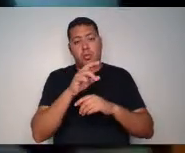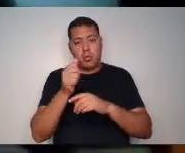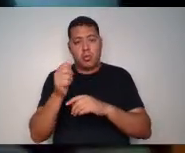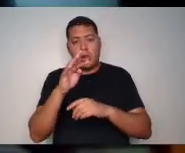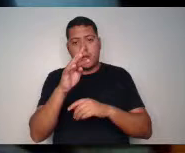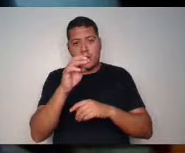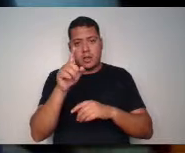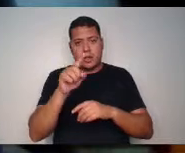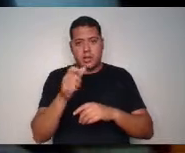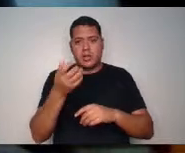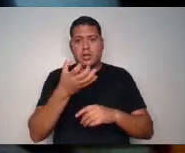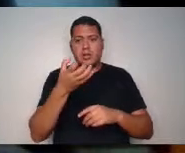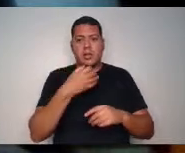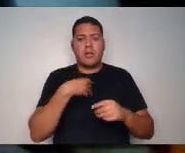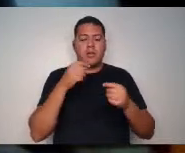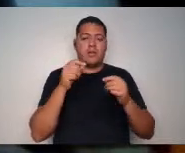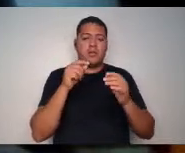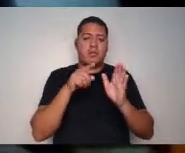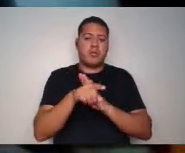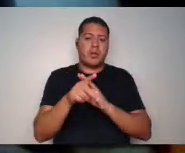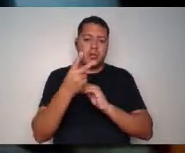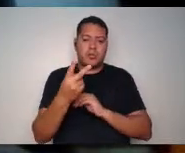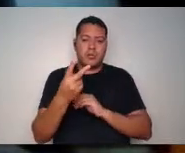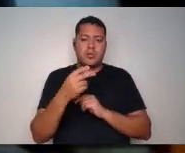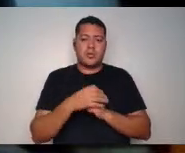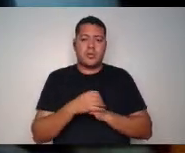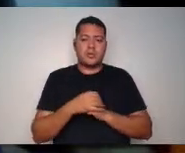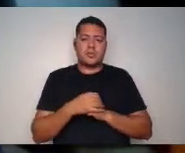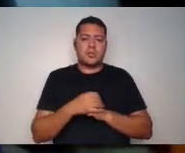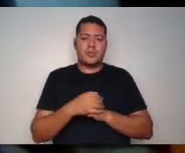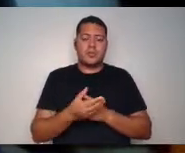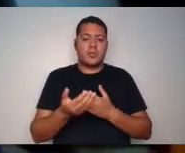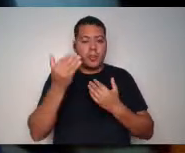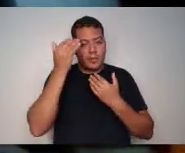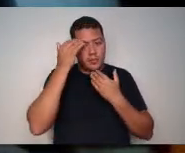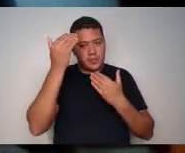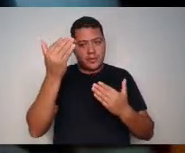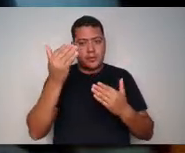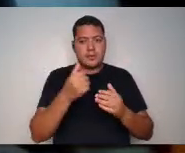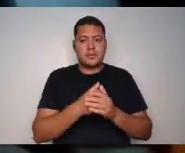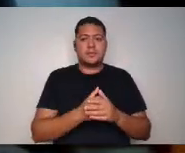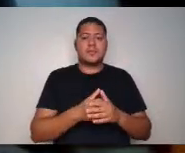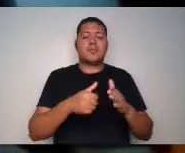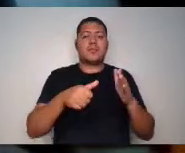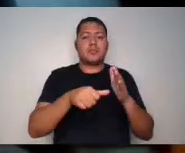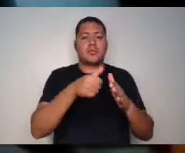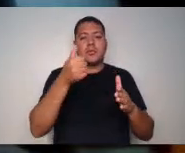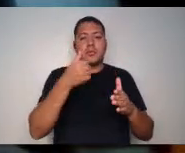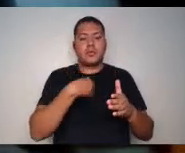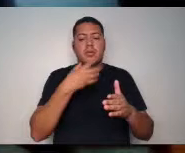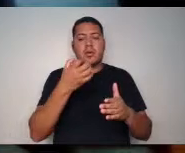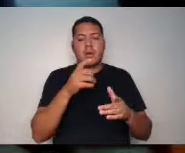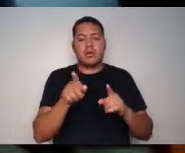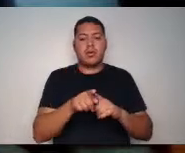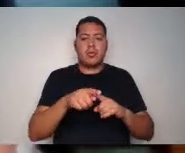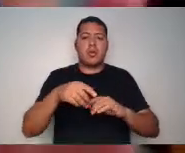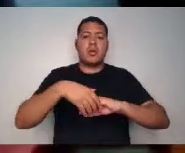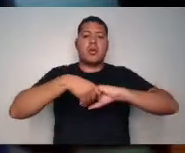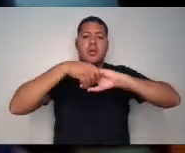if she prefers, no, I can do this. I can do it this way. Thank you very much. First, I would like